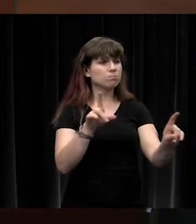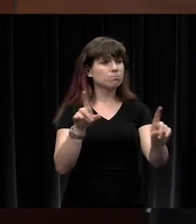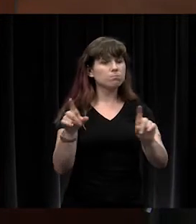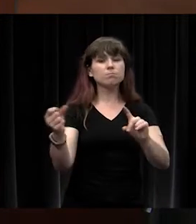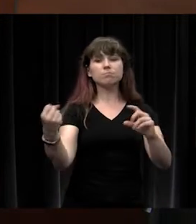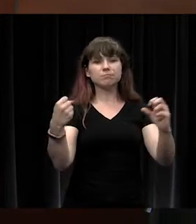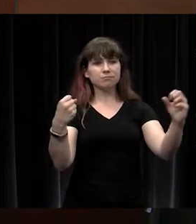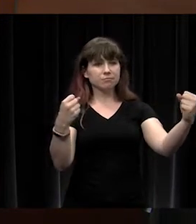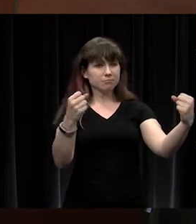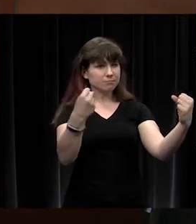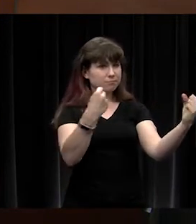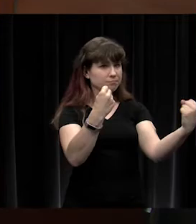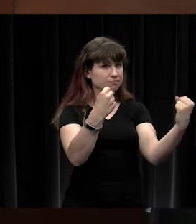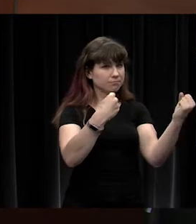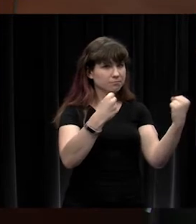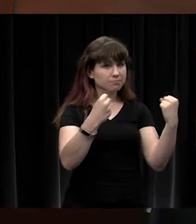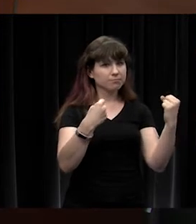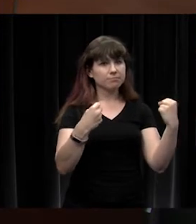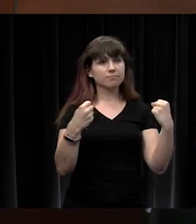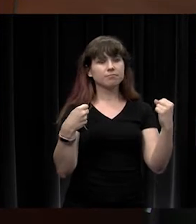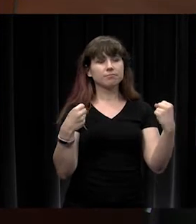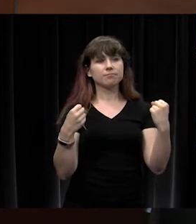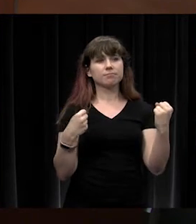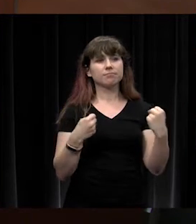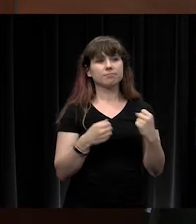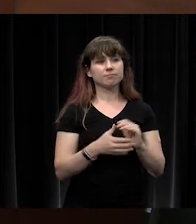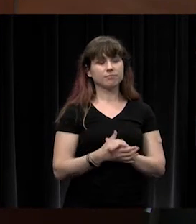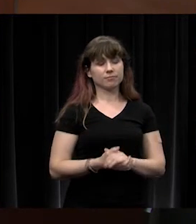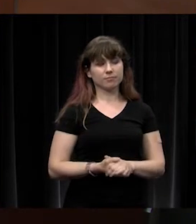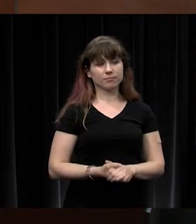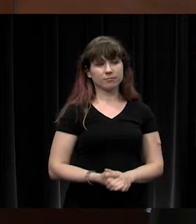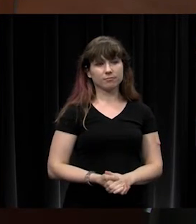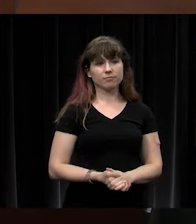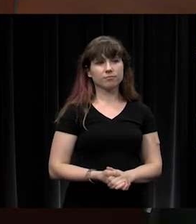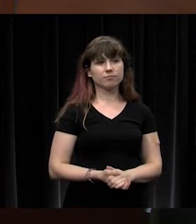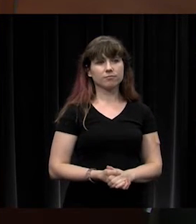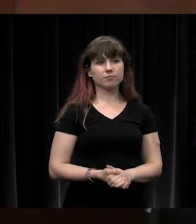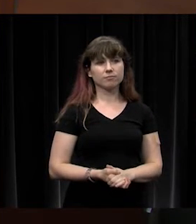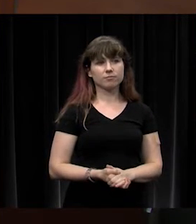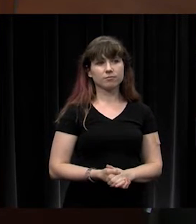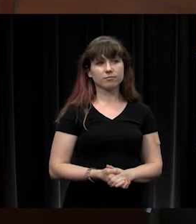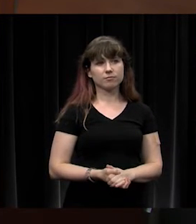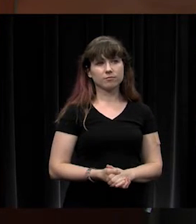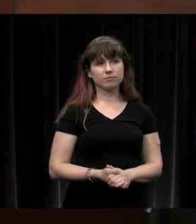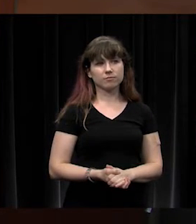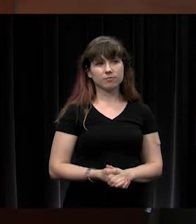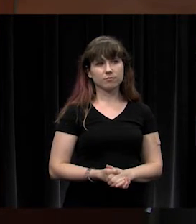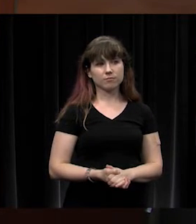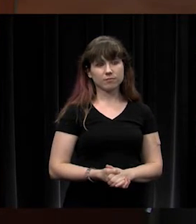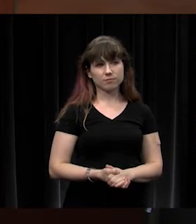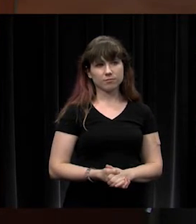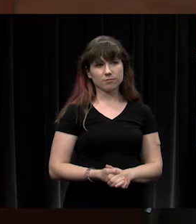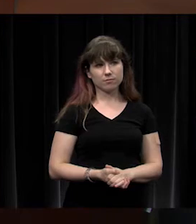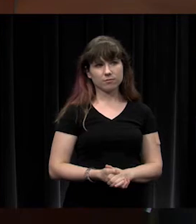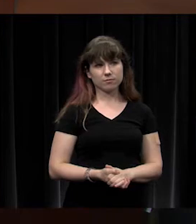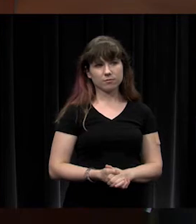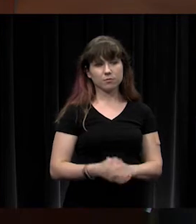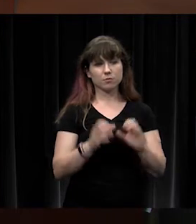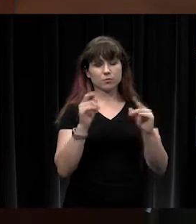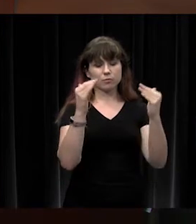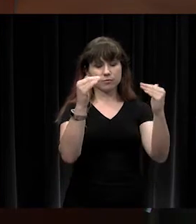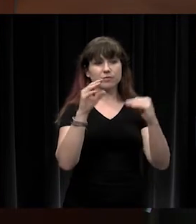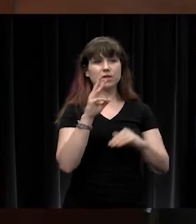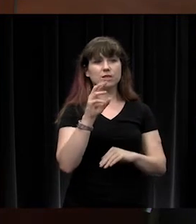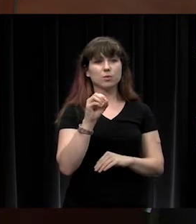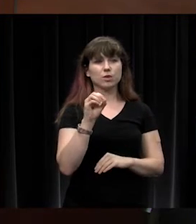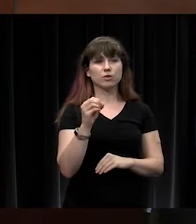Yes. Mr. Poland? Yes. Mr. Wickliffe? Yes. Mr. Shear? Yes. Mr. Beveridge? Yes. Mr. McCune? Yes. All right,